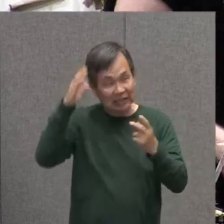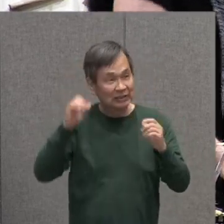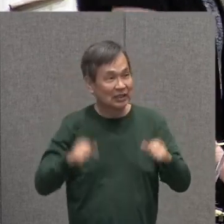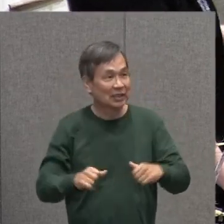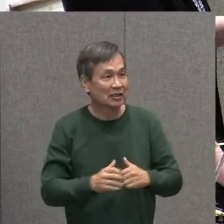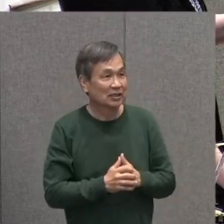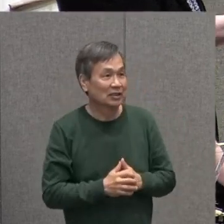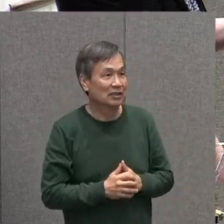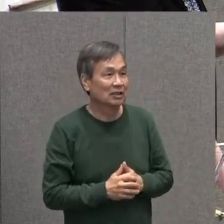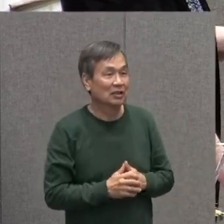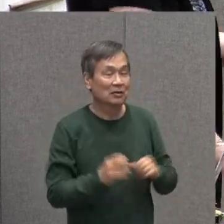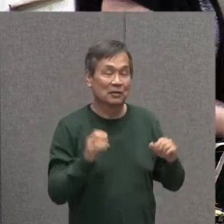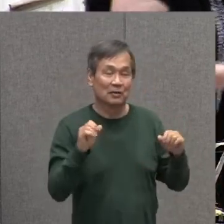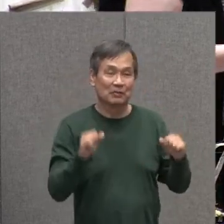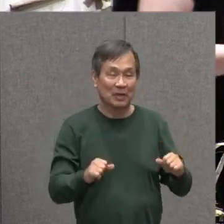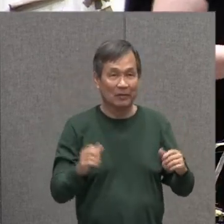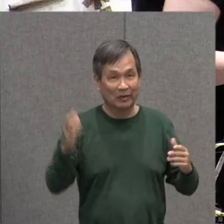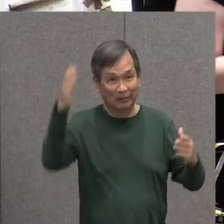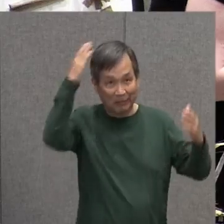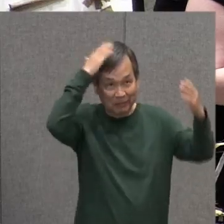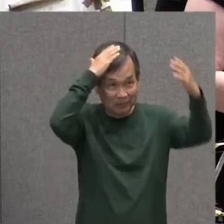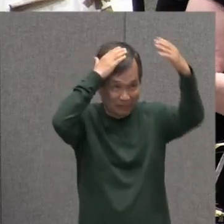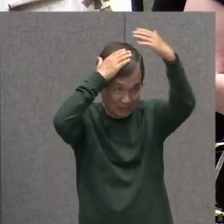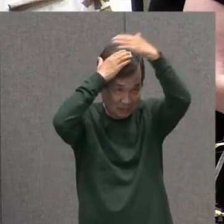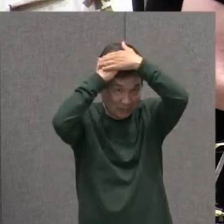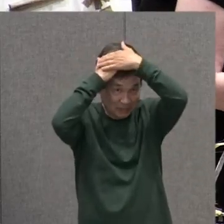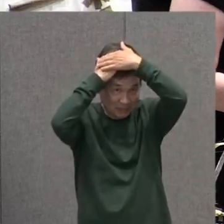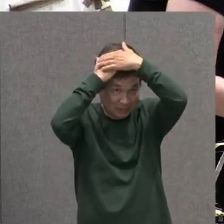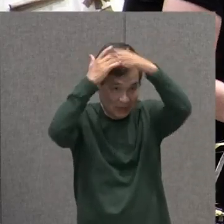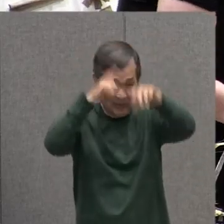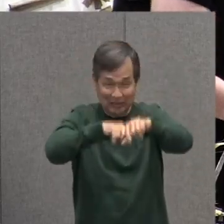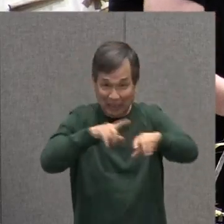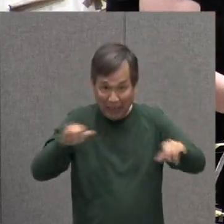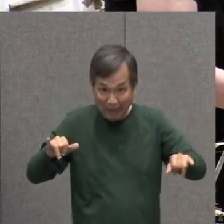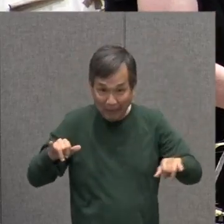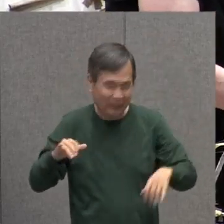if I could wear them at the same time. No, that's too crazy. That's a little crazy.